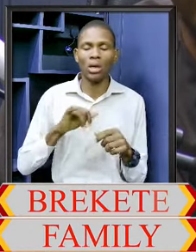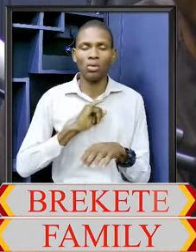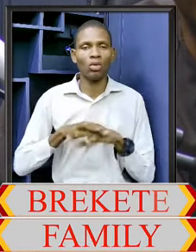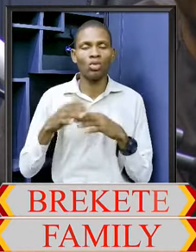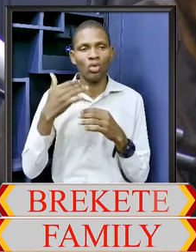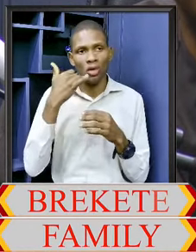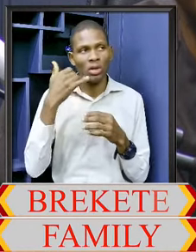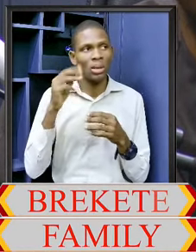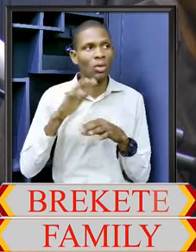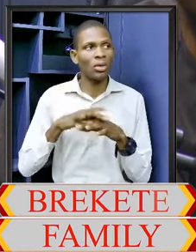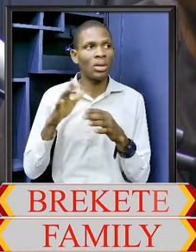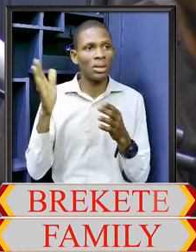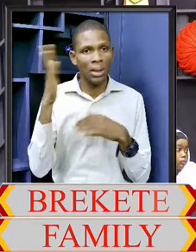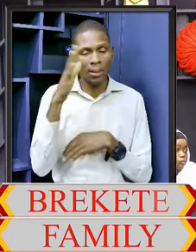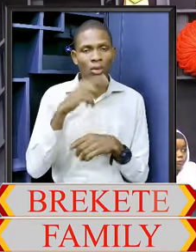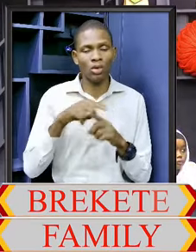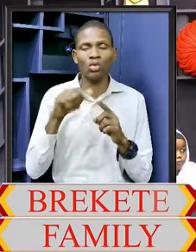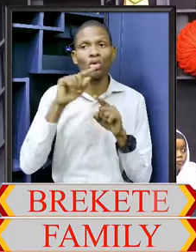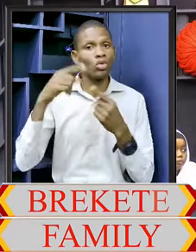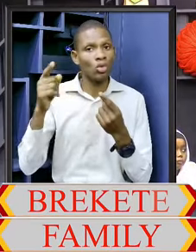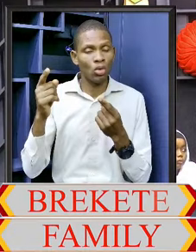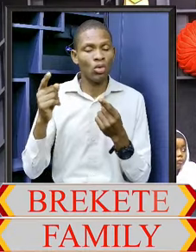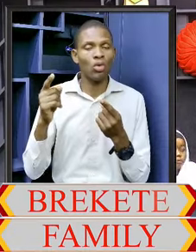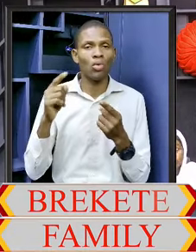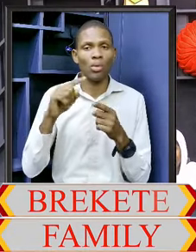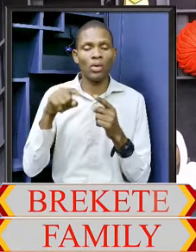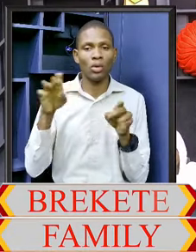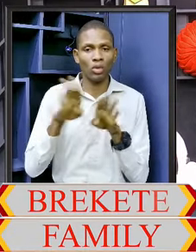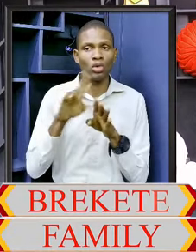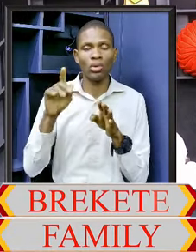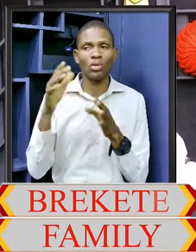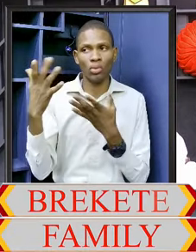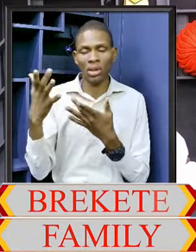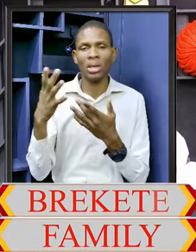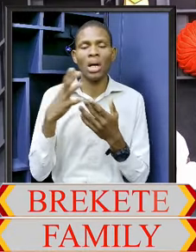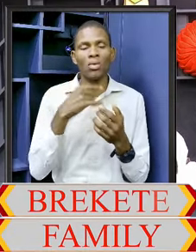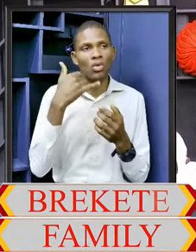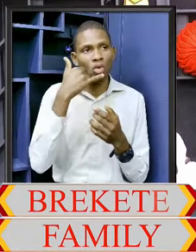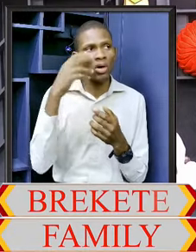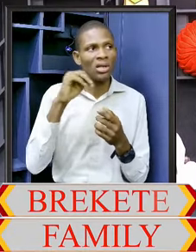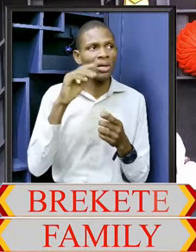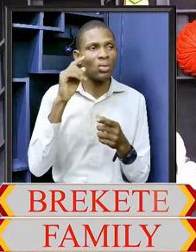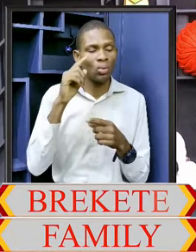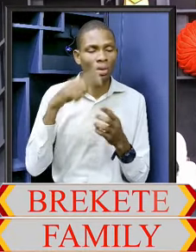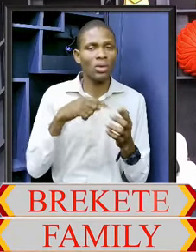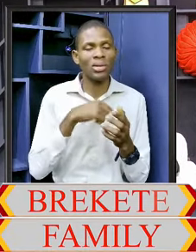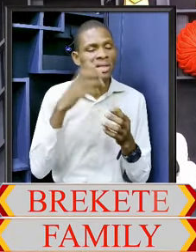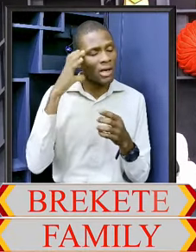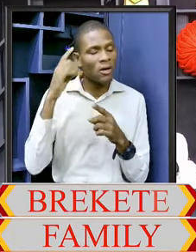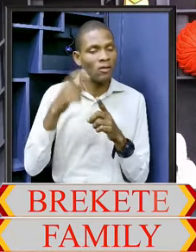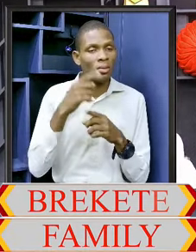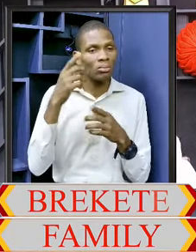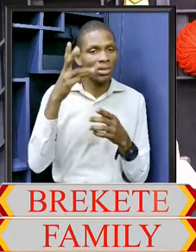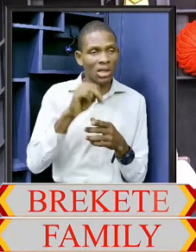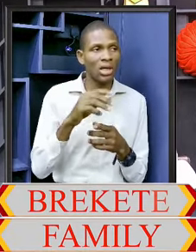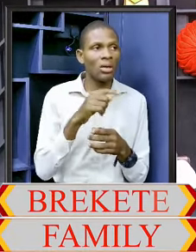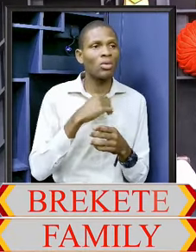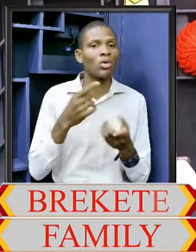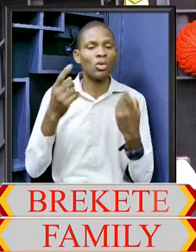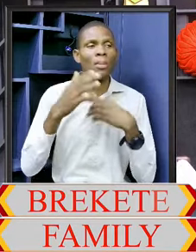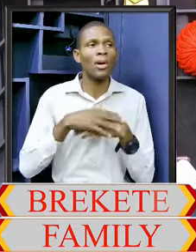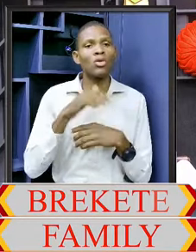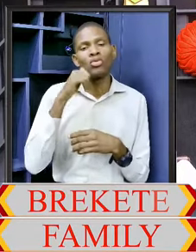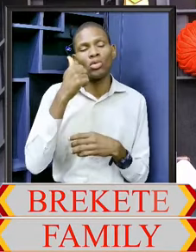but you know go after we close. Okay. We go call them. Okay, sir. If waiting with they get from them, no they useful. We go come